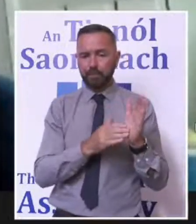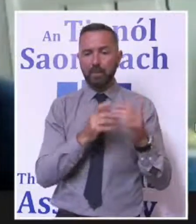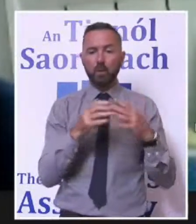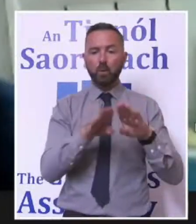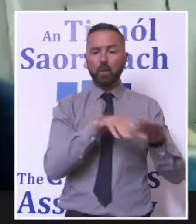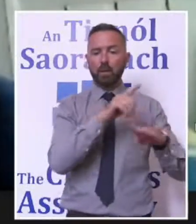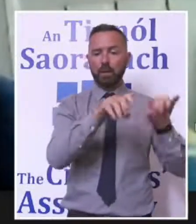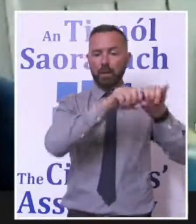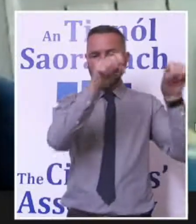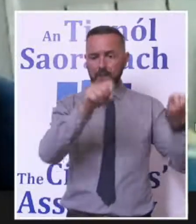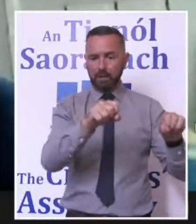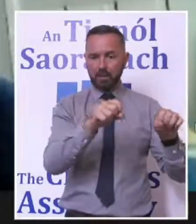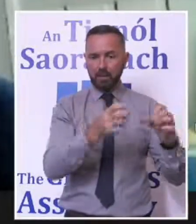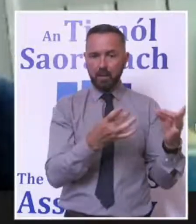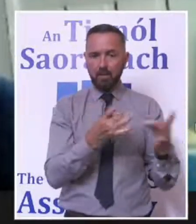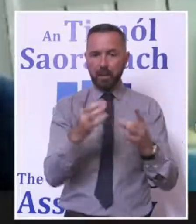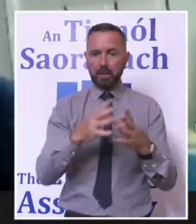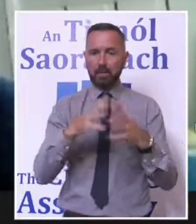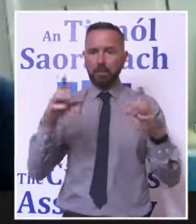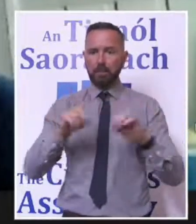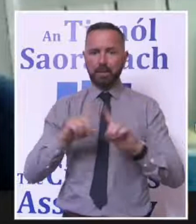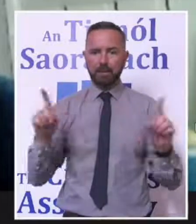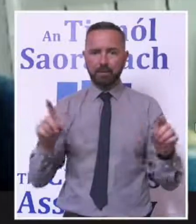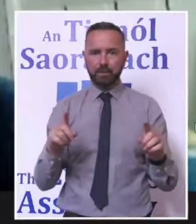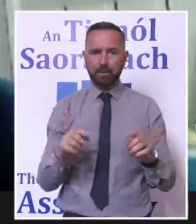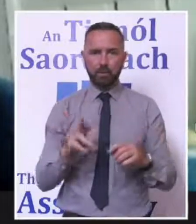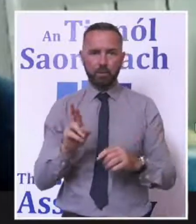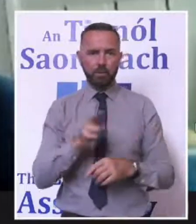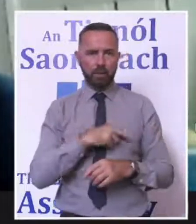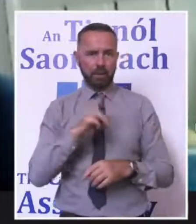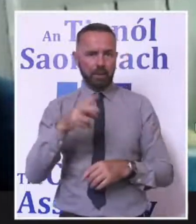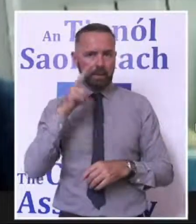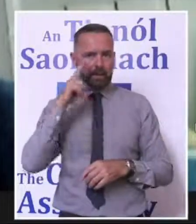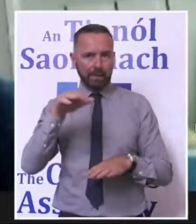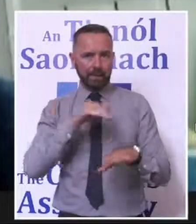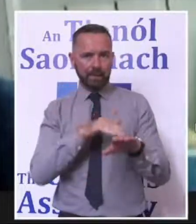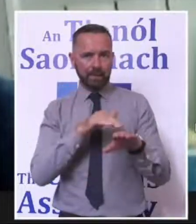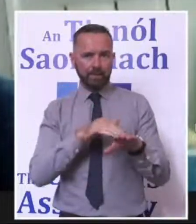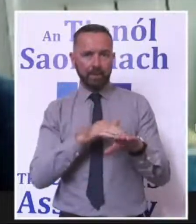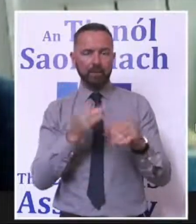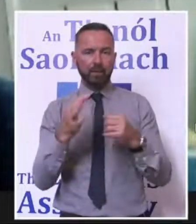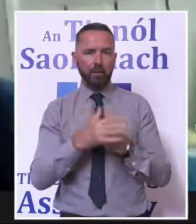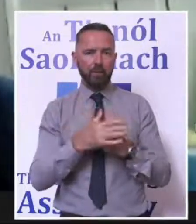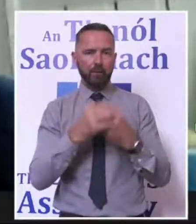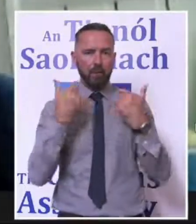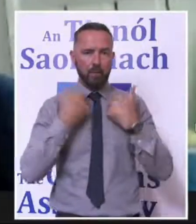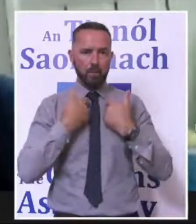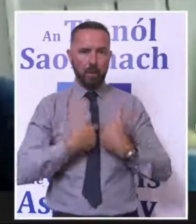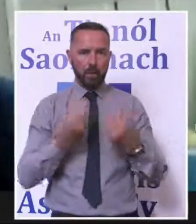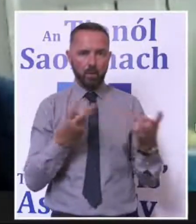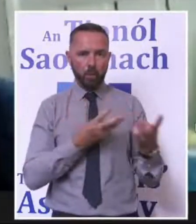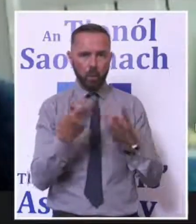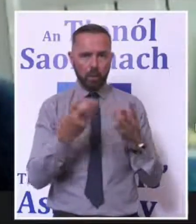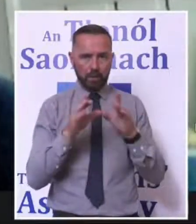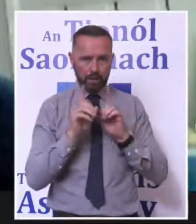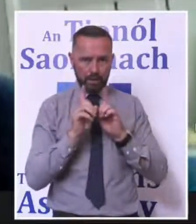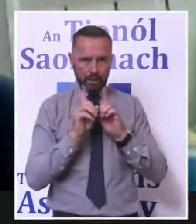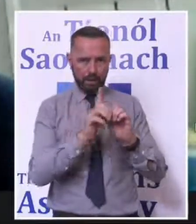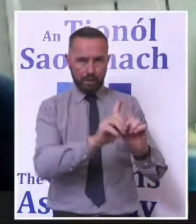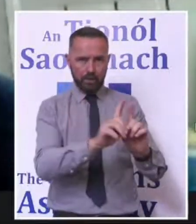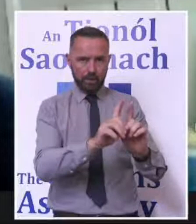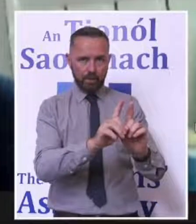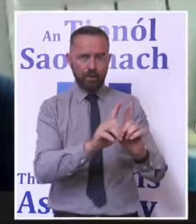systems, mainland Europe and elsewhere, you really see the effect of mayors working alongside